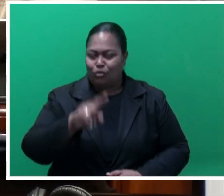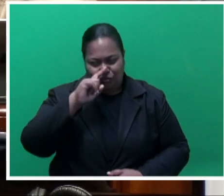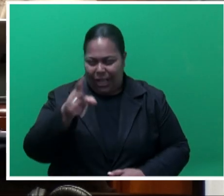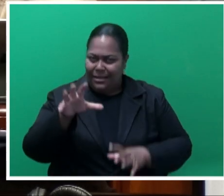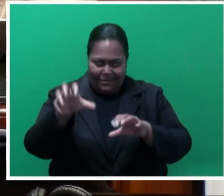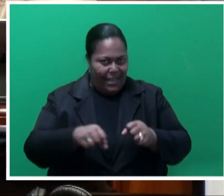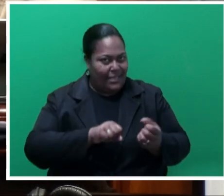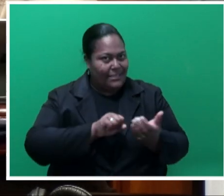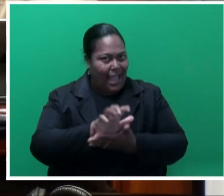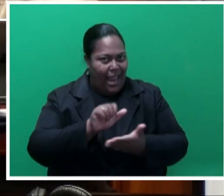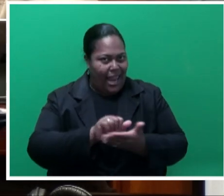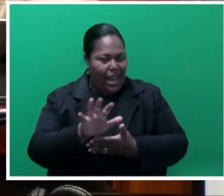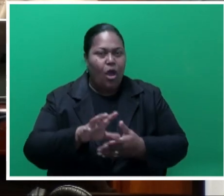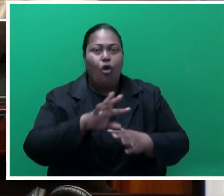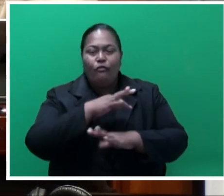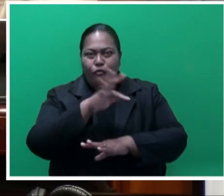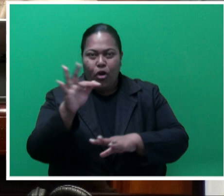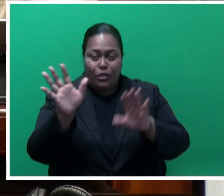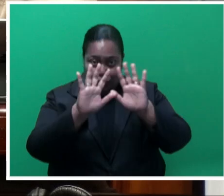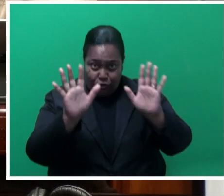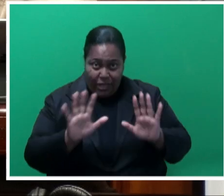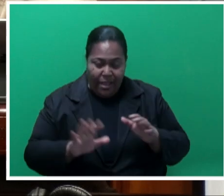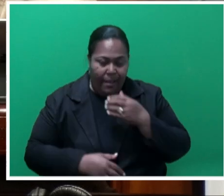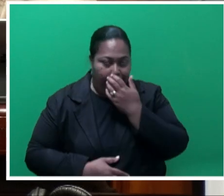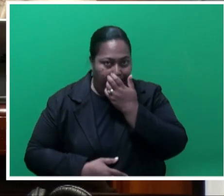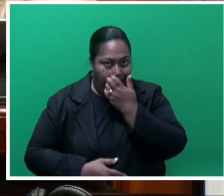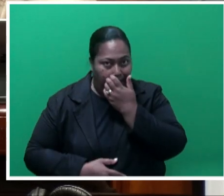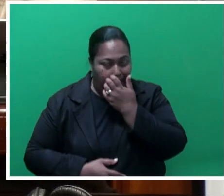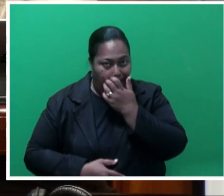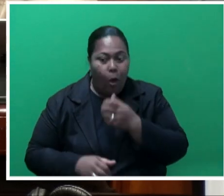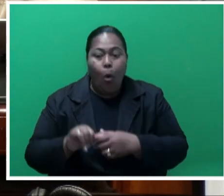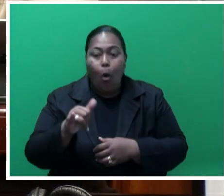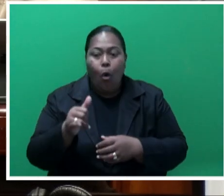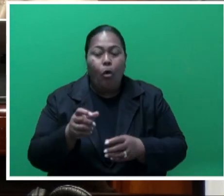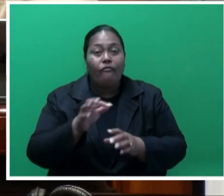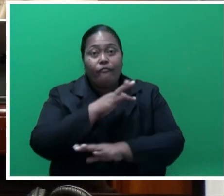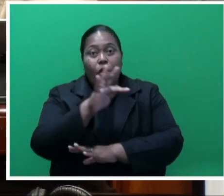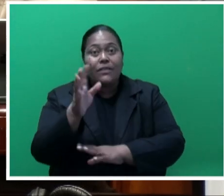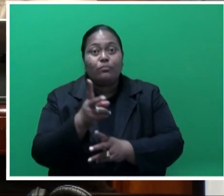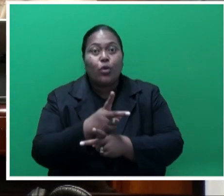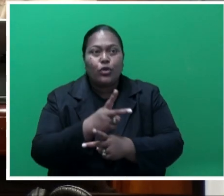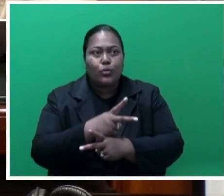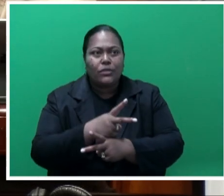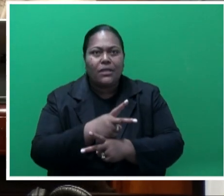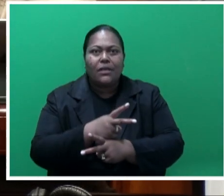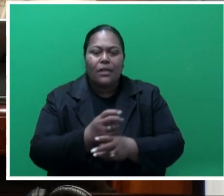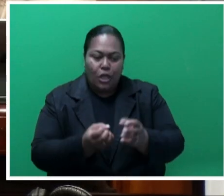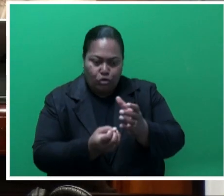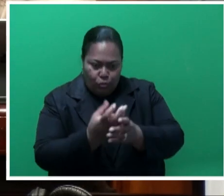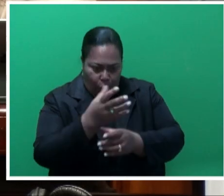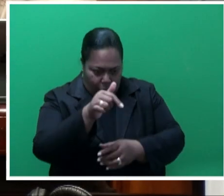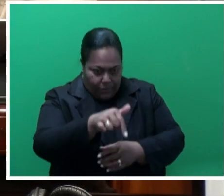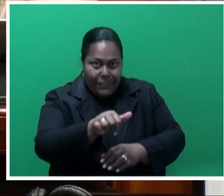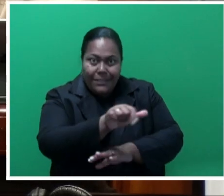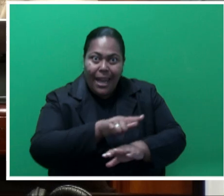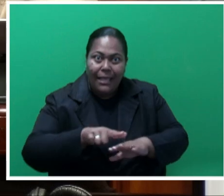any forest trees or otherwise any forest produce growing upon the demised land without the written